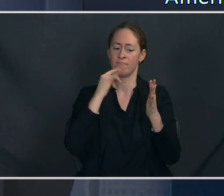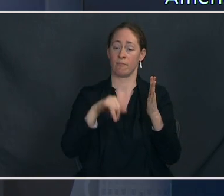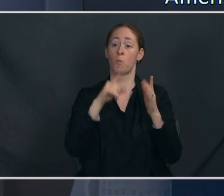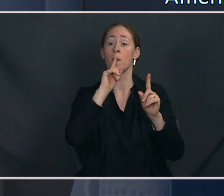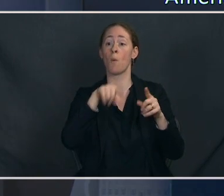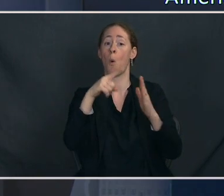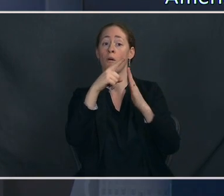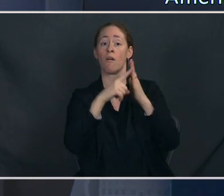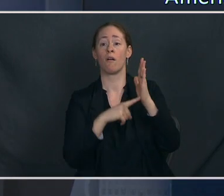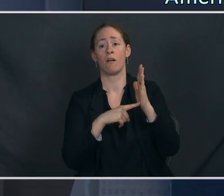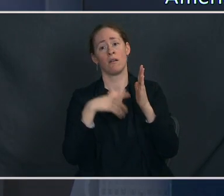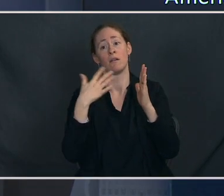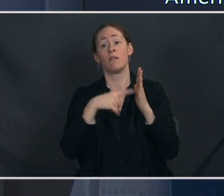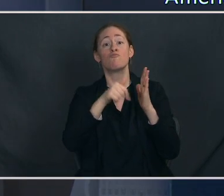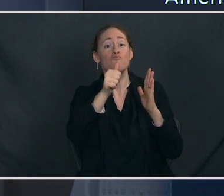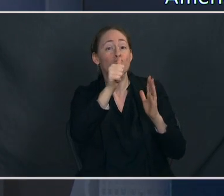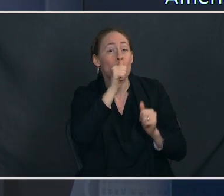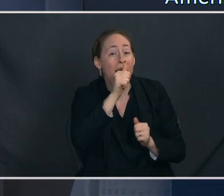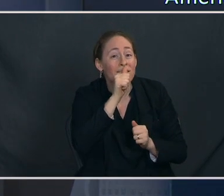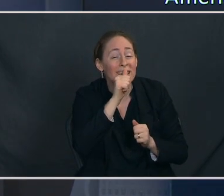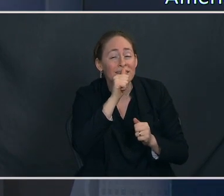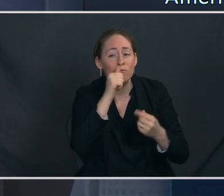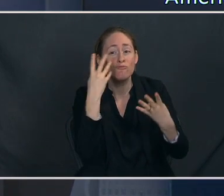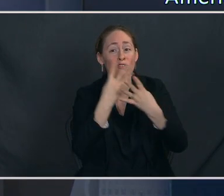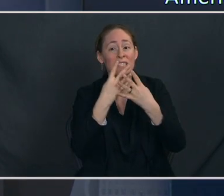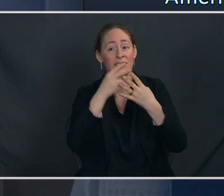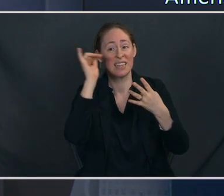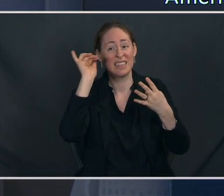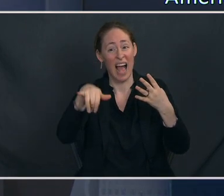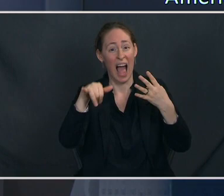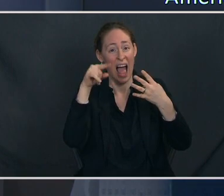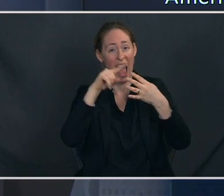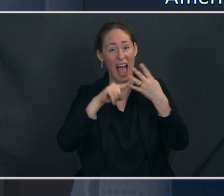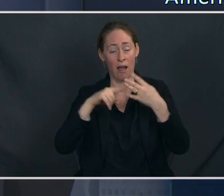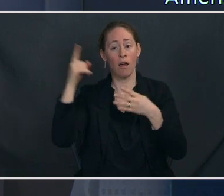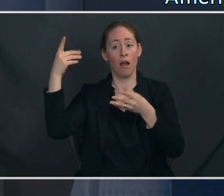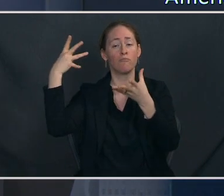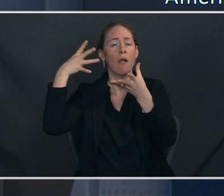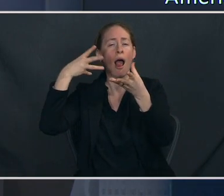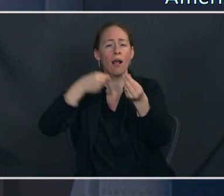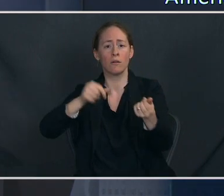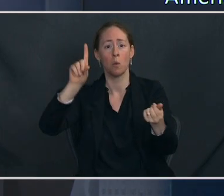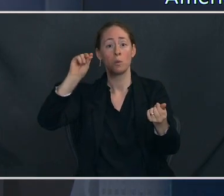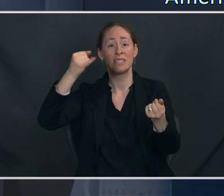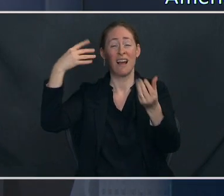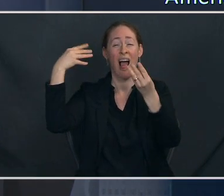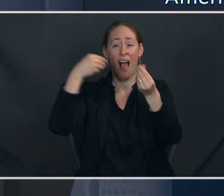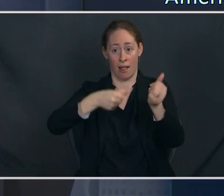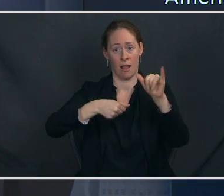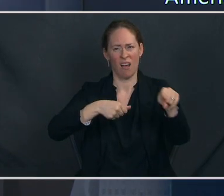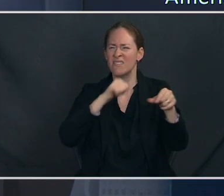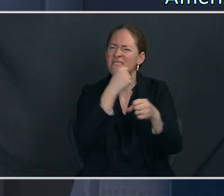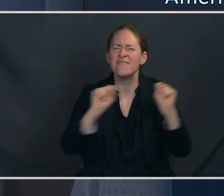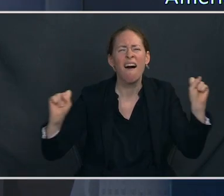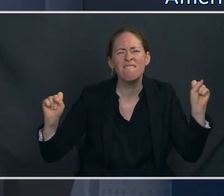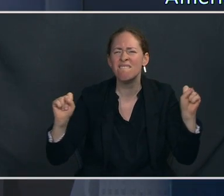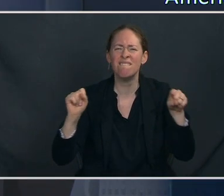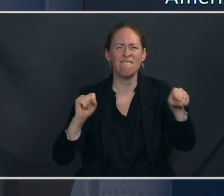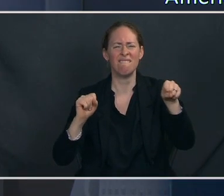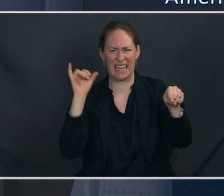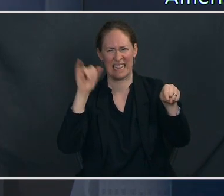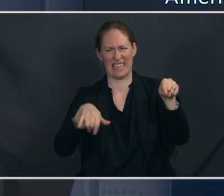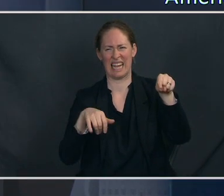private prisons funded by DOJ were less safe, less secure, and arguably less